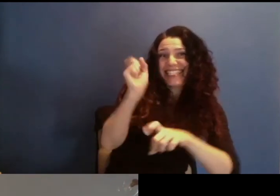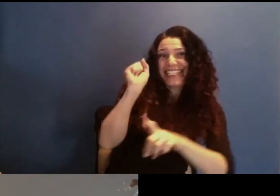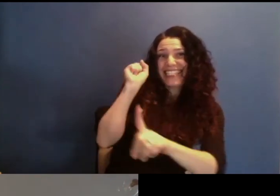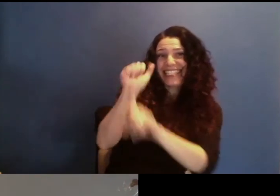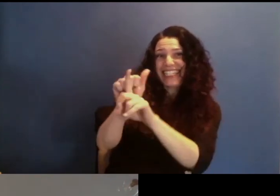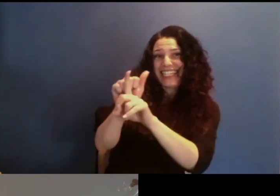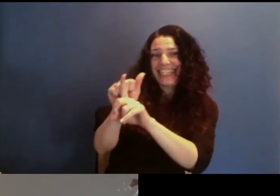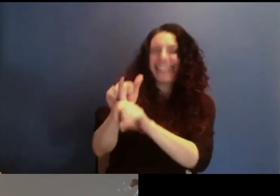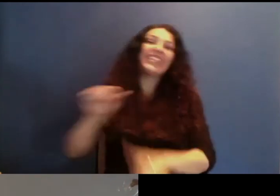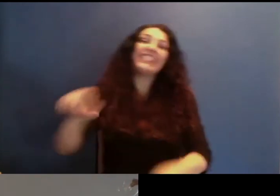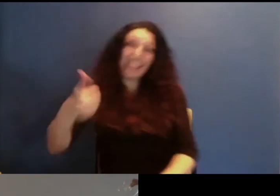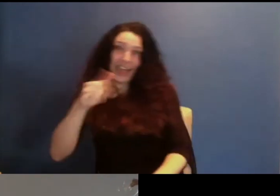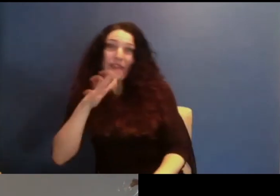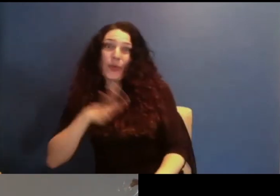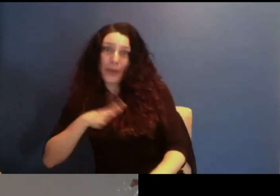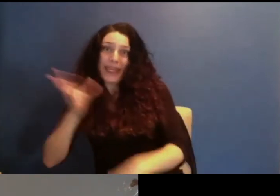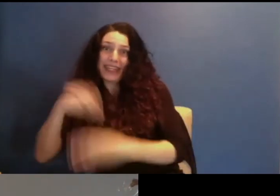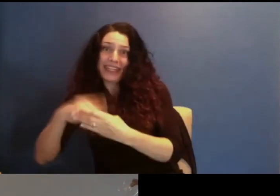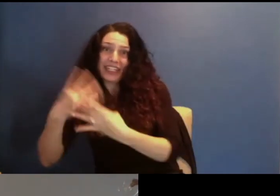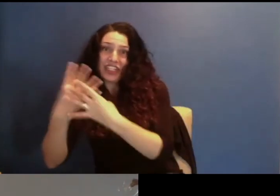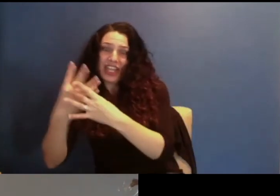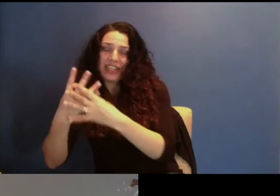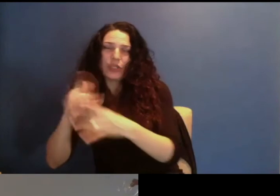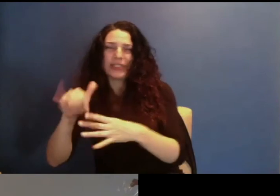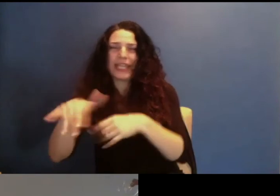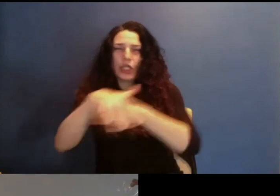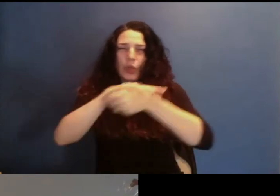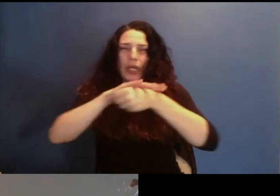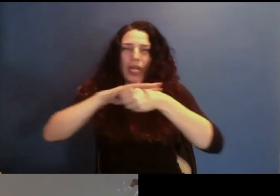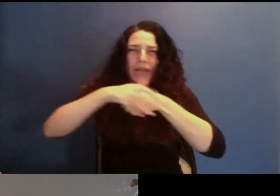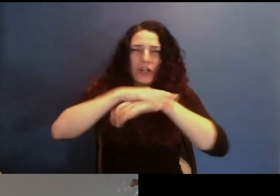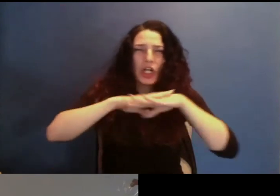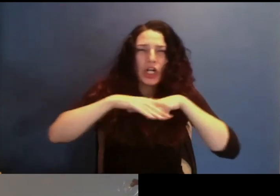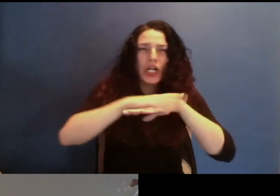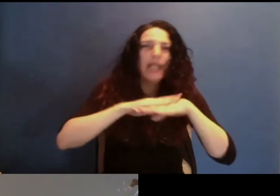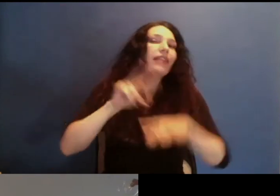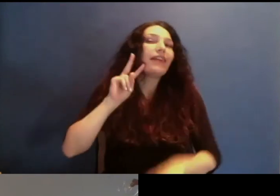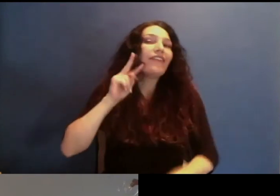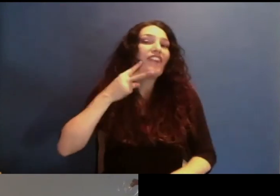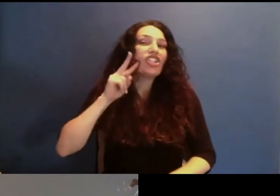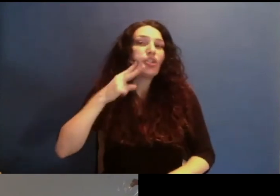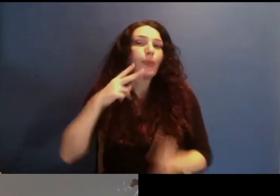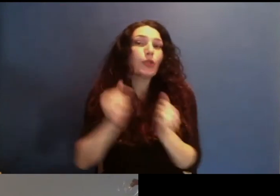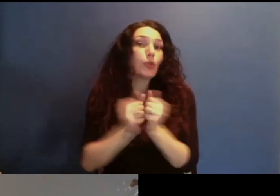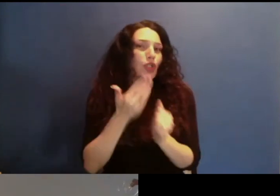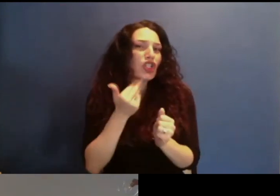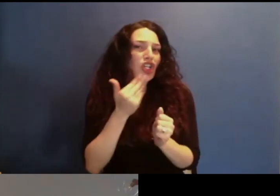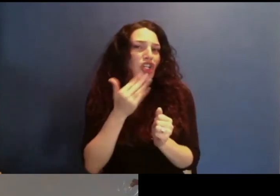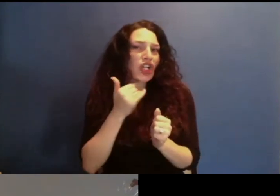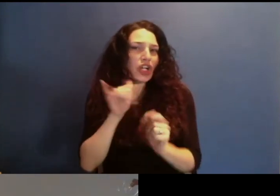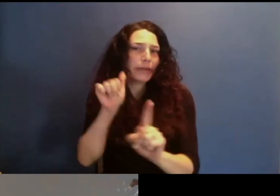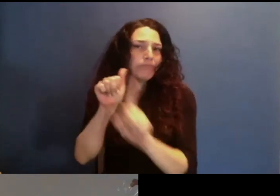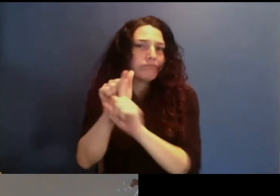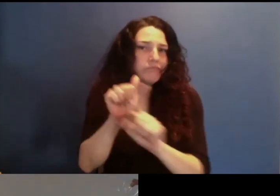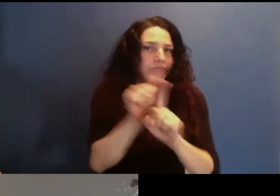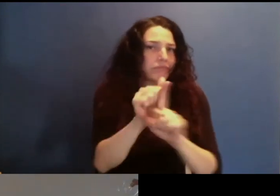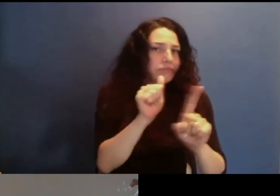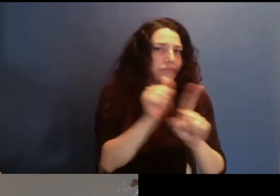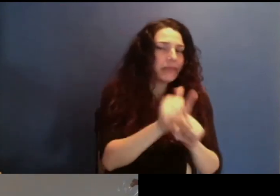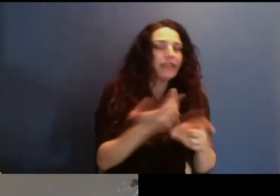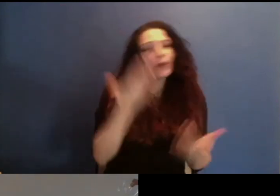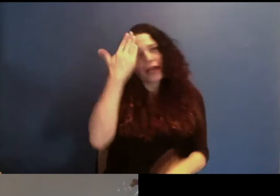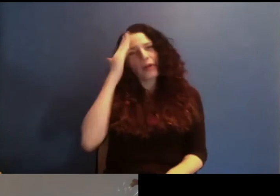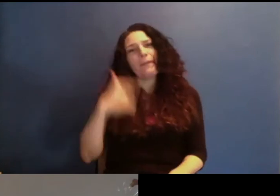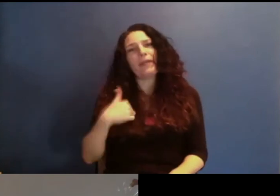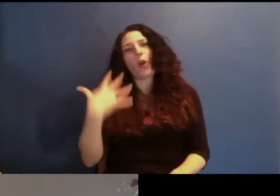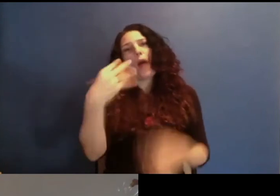vegetables and sugar. And, but I don't know. I mean, I'm going to probably be going out there again and testing the waters. So we'll see. But I